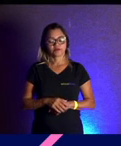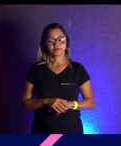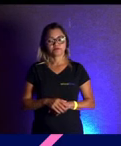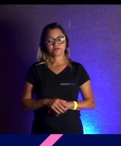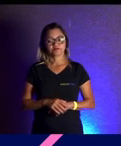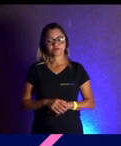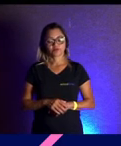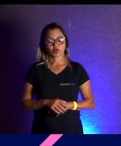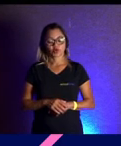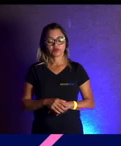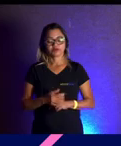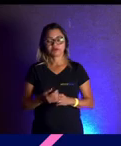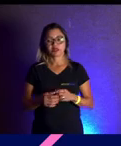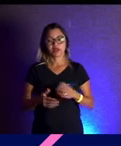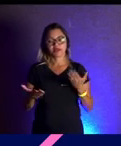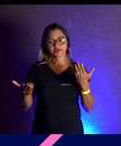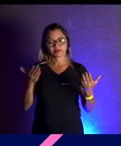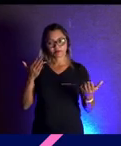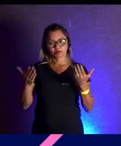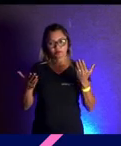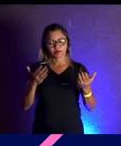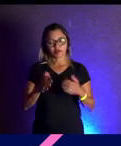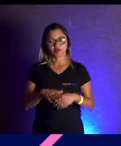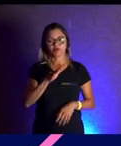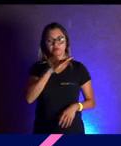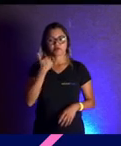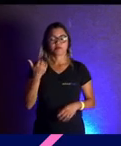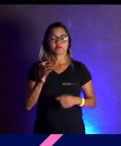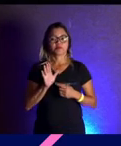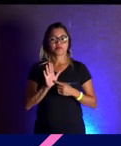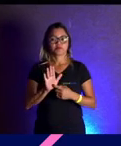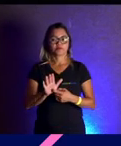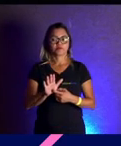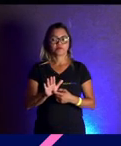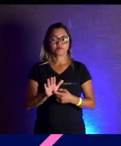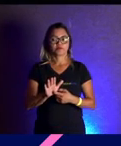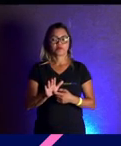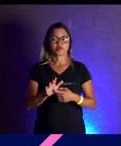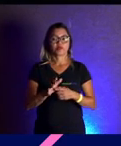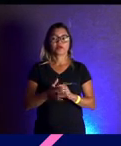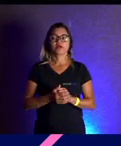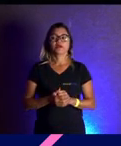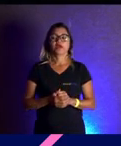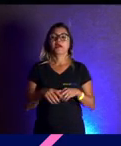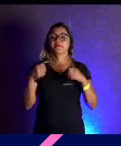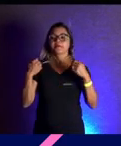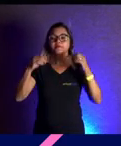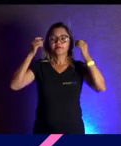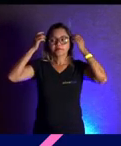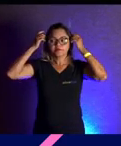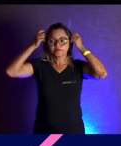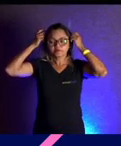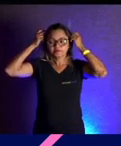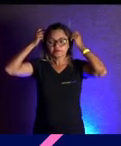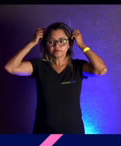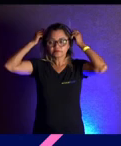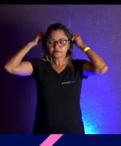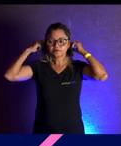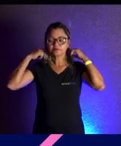como se está baseado em uma amostra não probabilística. Eu acho que talvez precise um